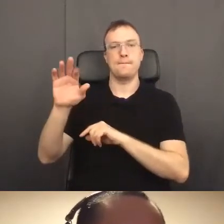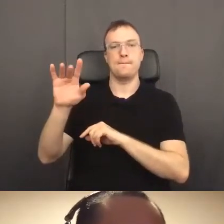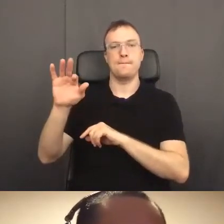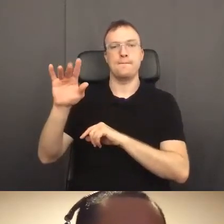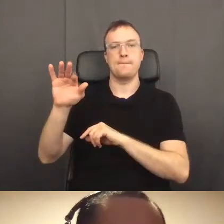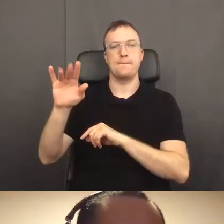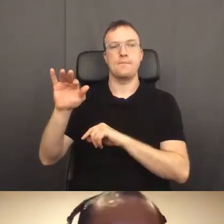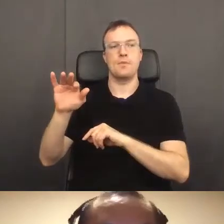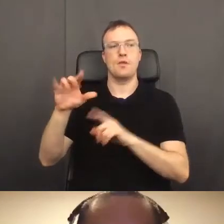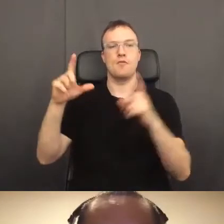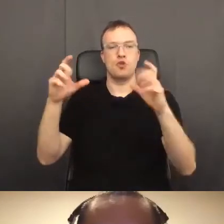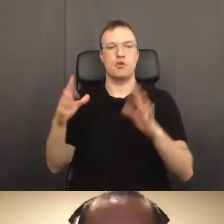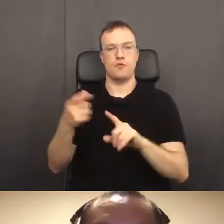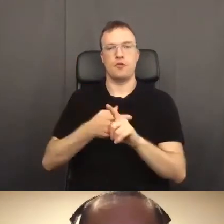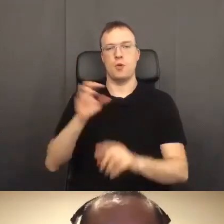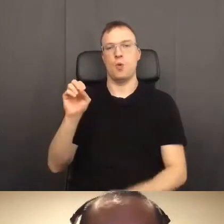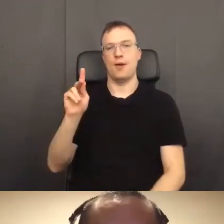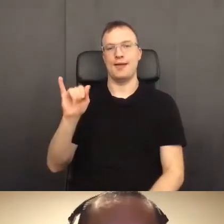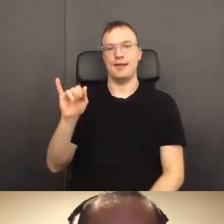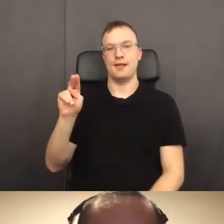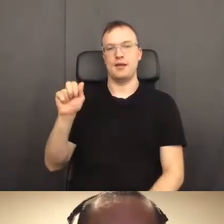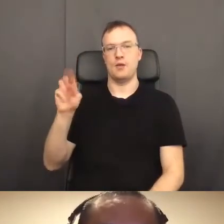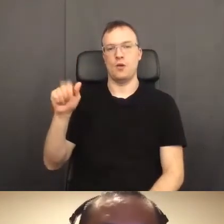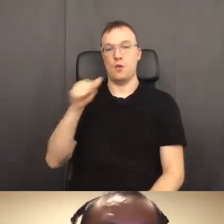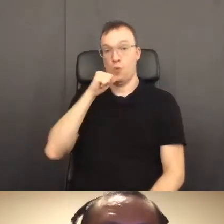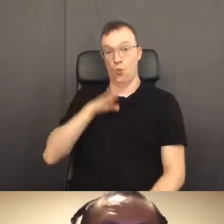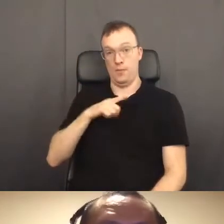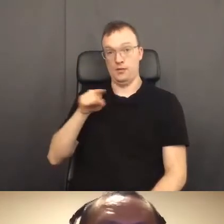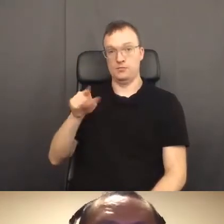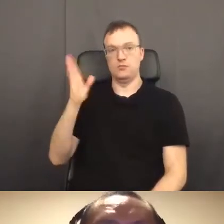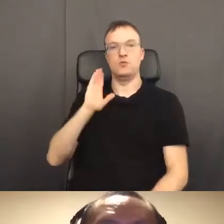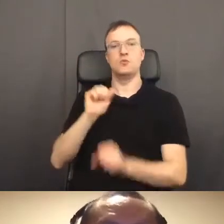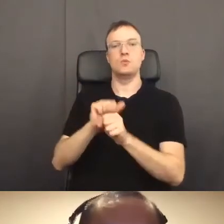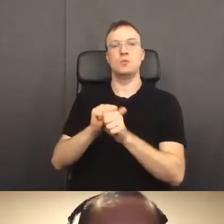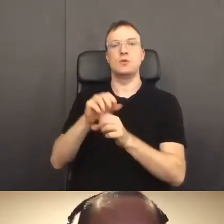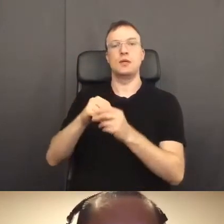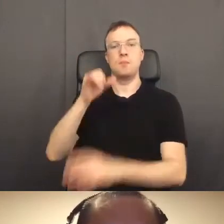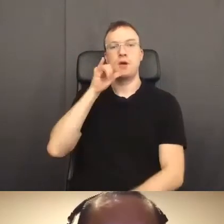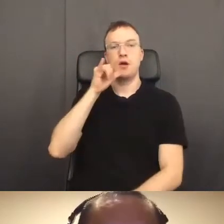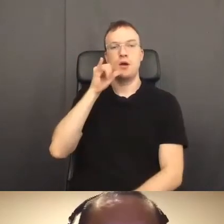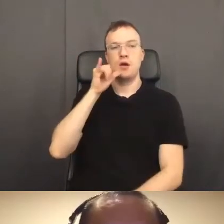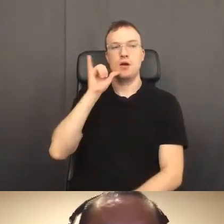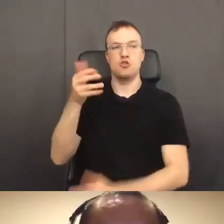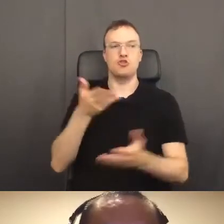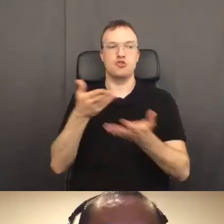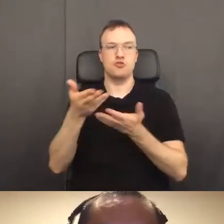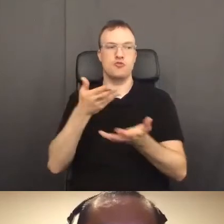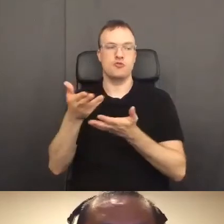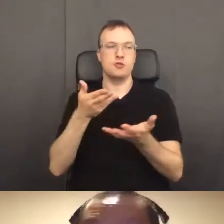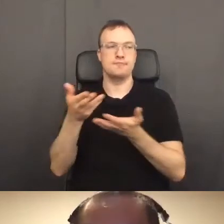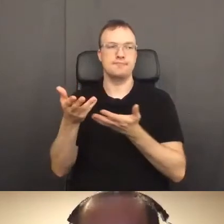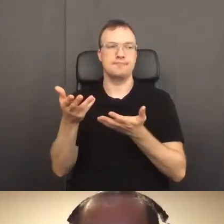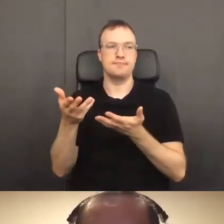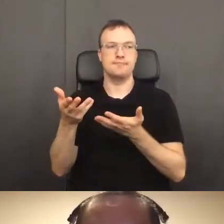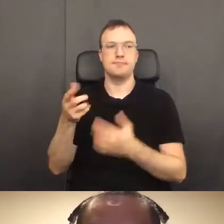A photographer from Okinawa, female photographer, who used to work at a bar that served